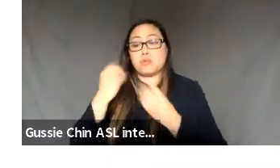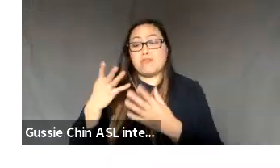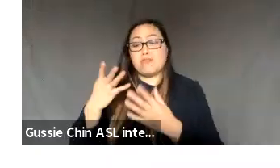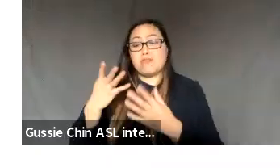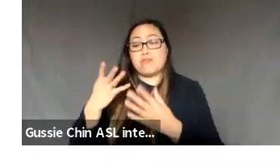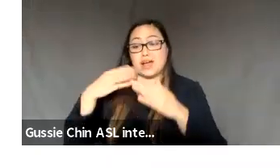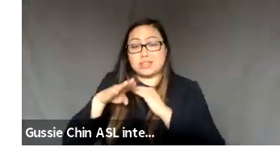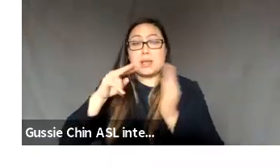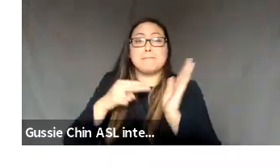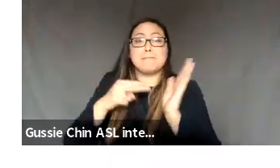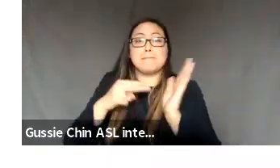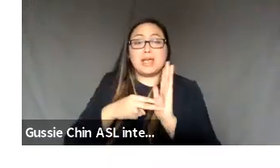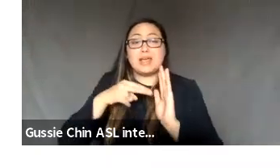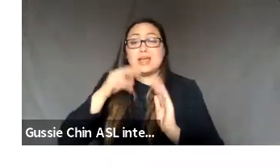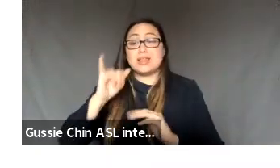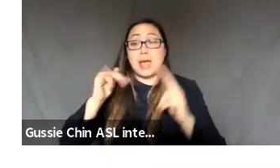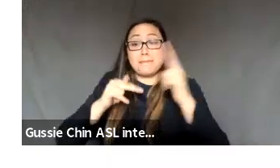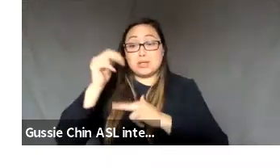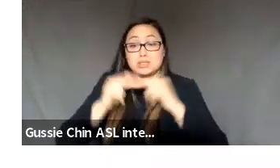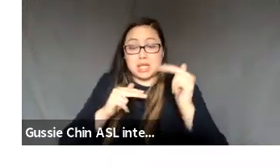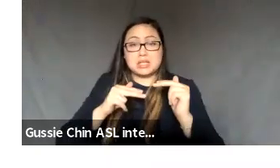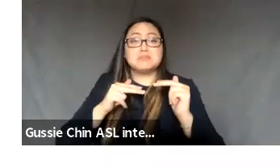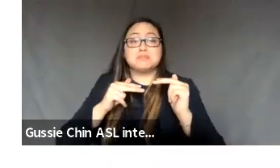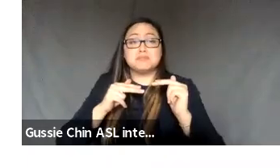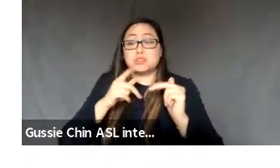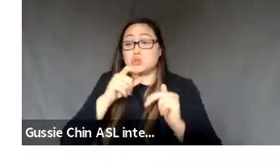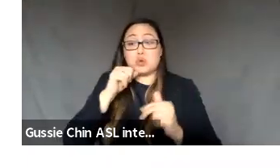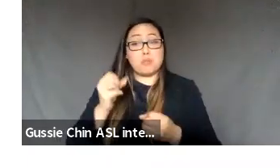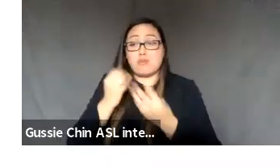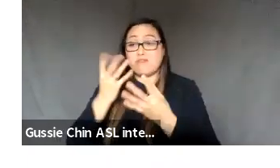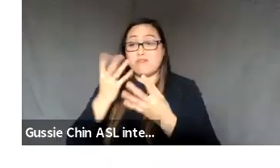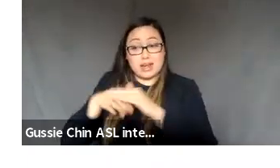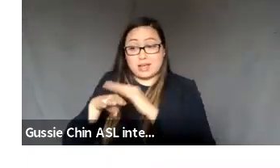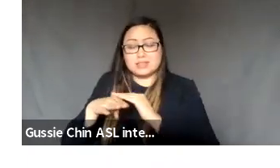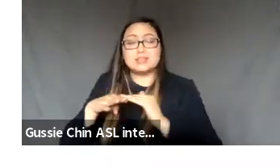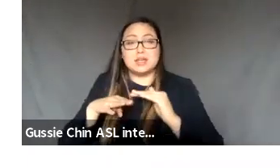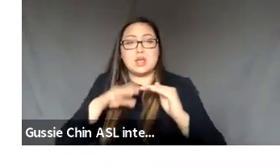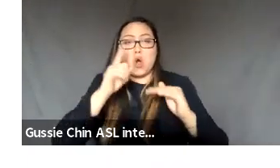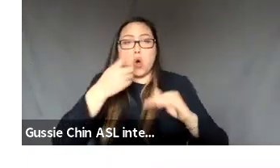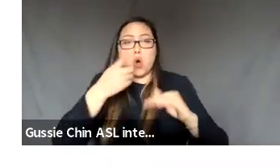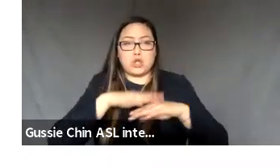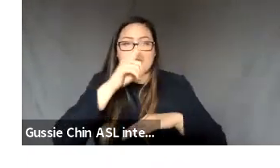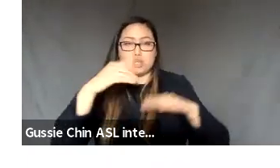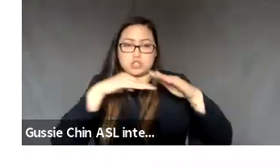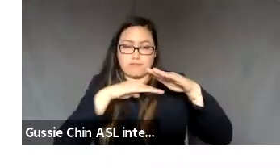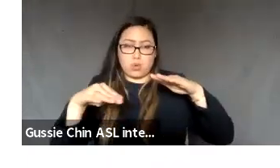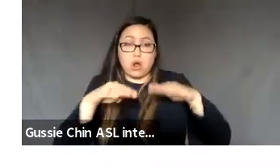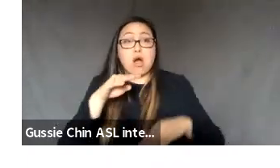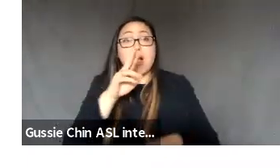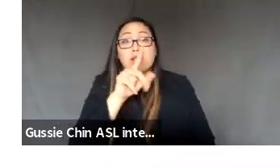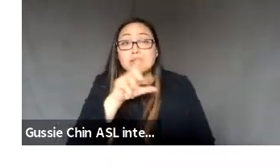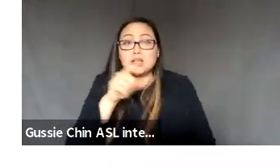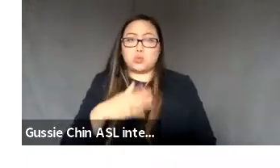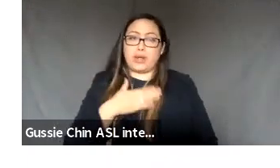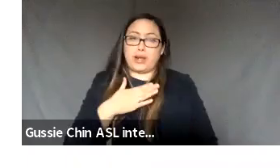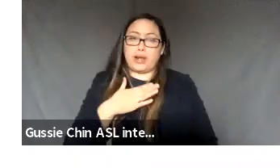healthcare offices on the first floor, unless you are willing to have an elevator. Now again, Title II